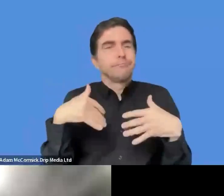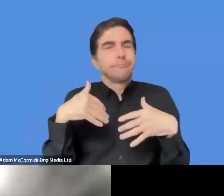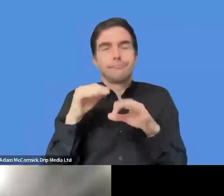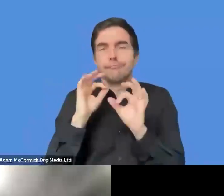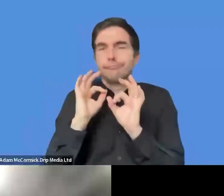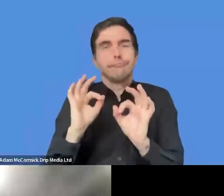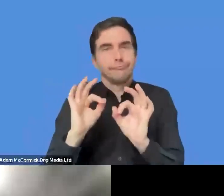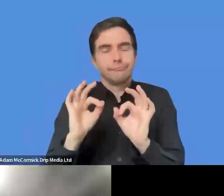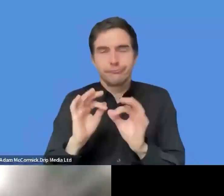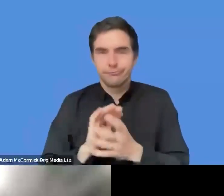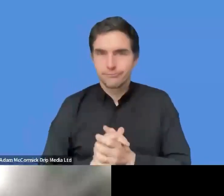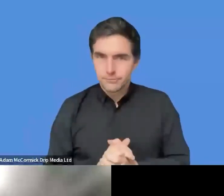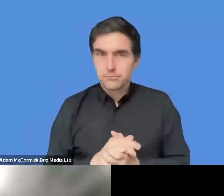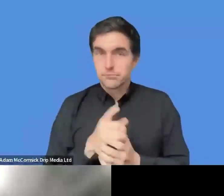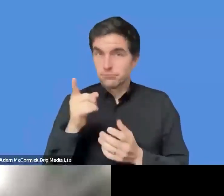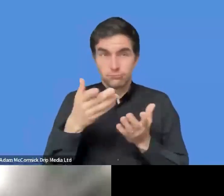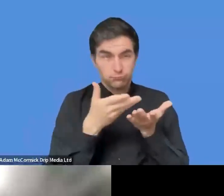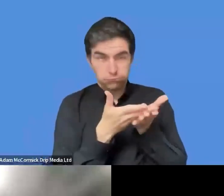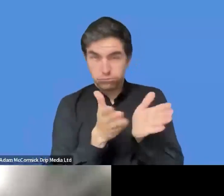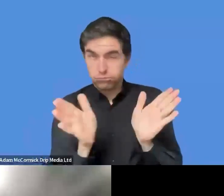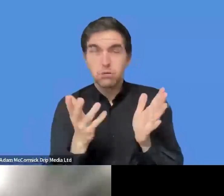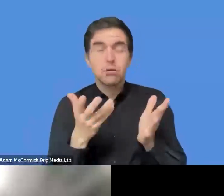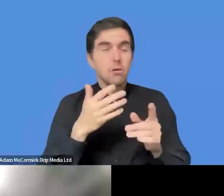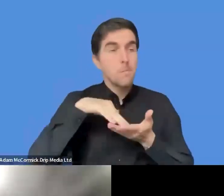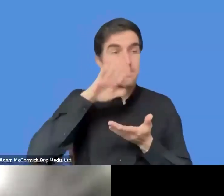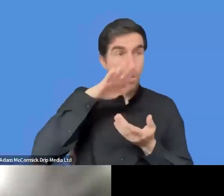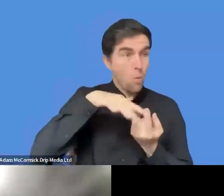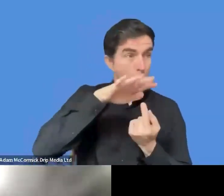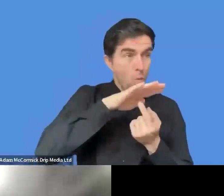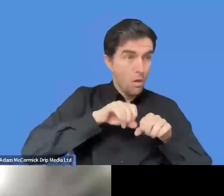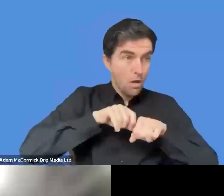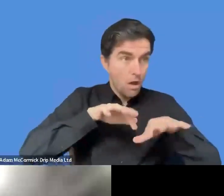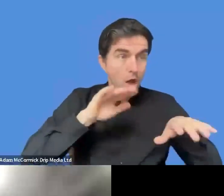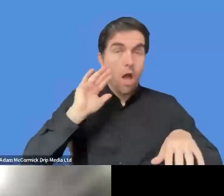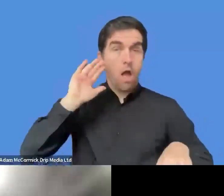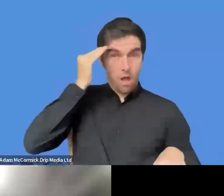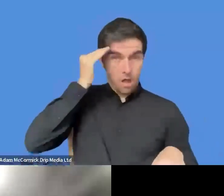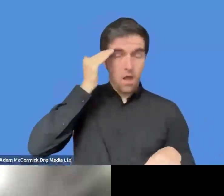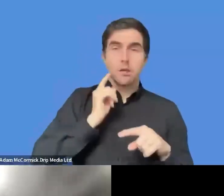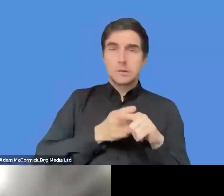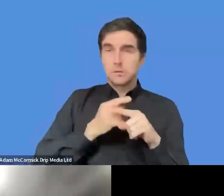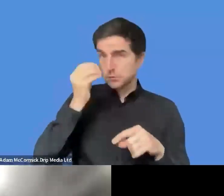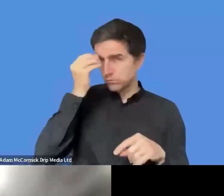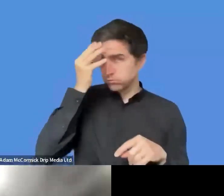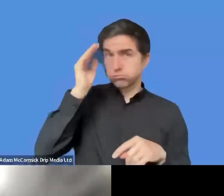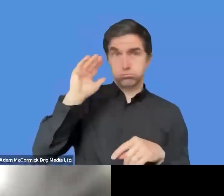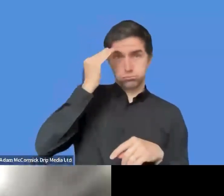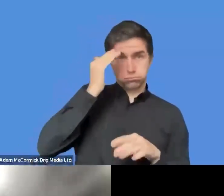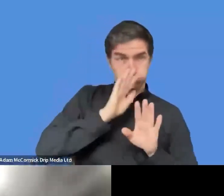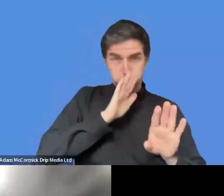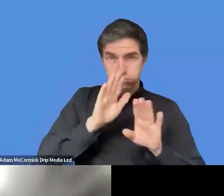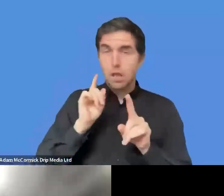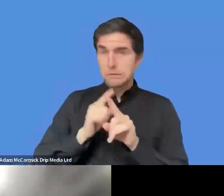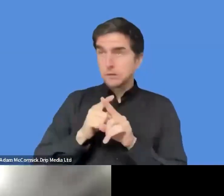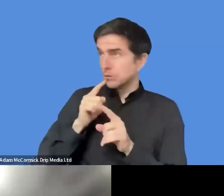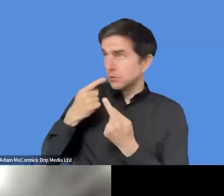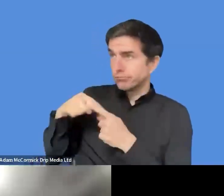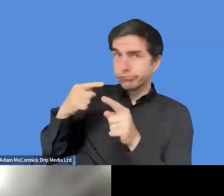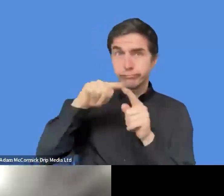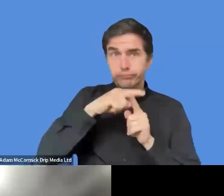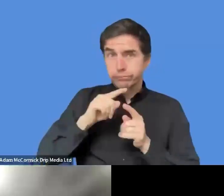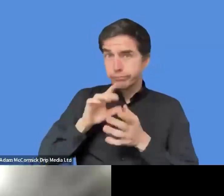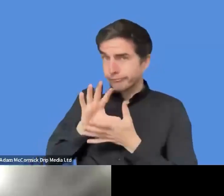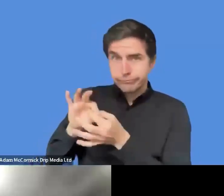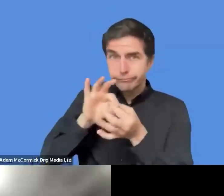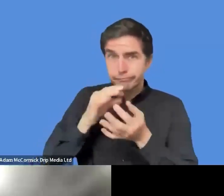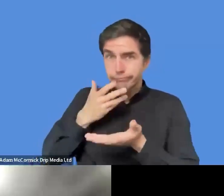improved awareness, knowledge, enhanced coordinations, resource mobilization, and especially I'm